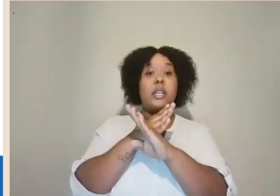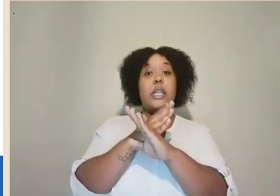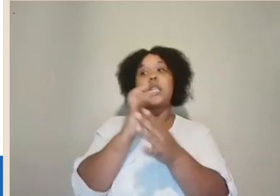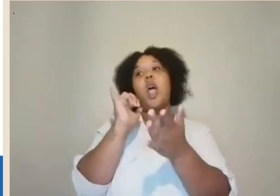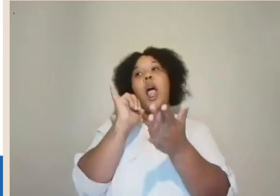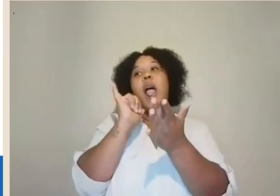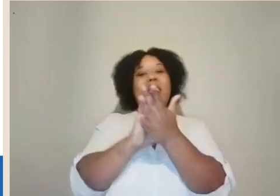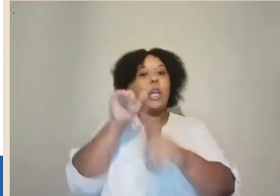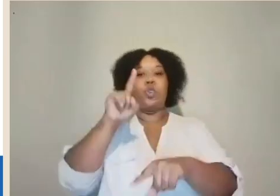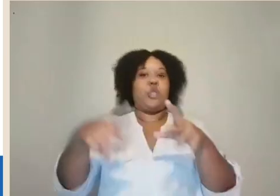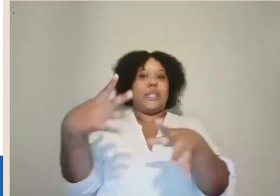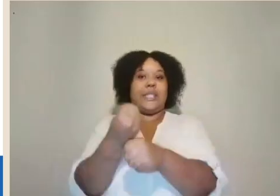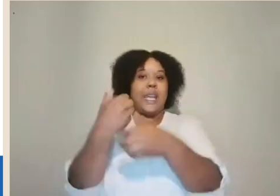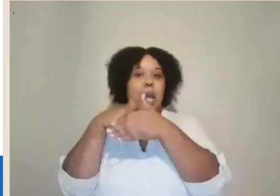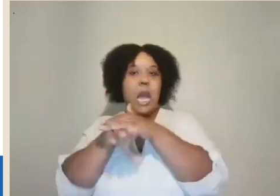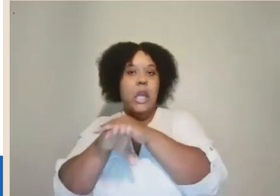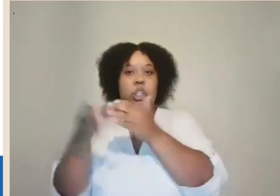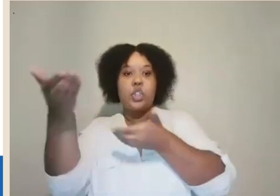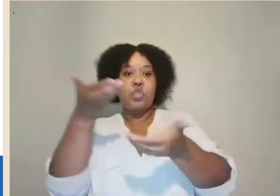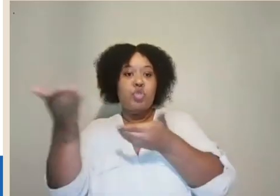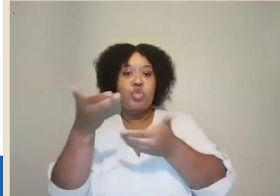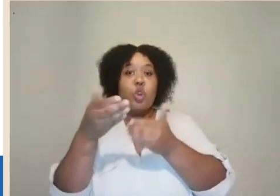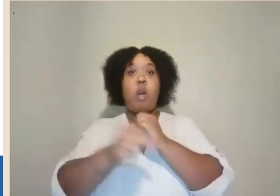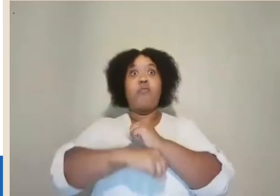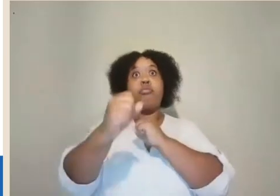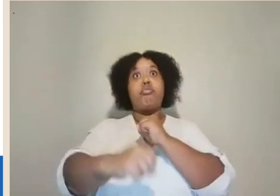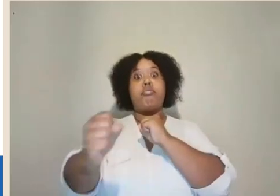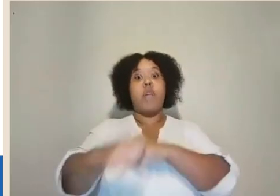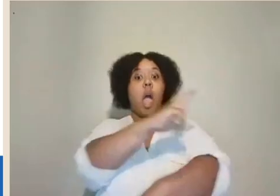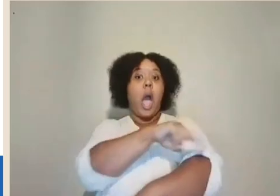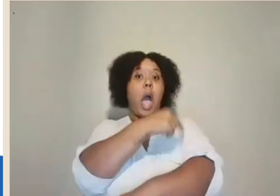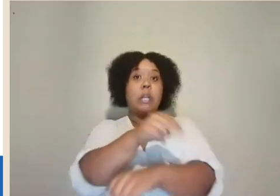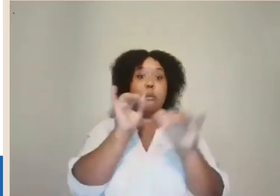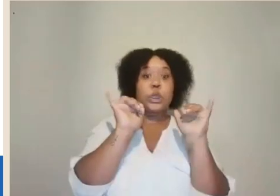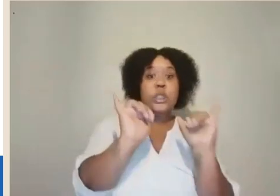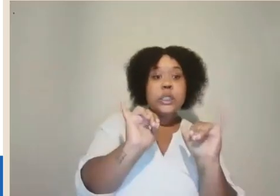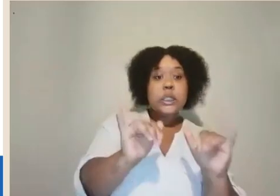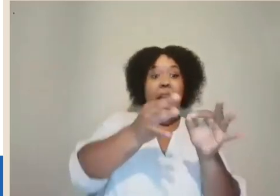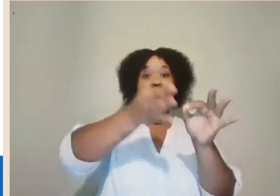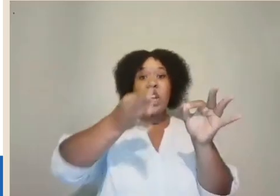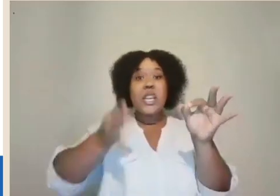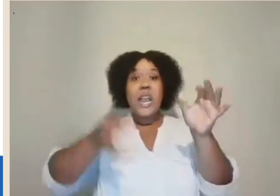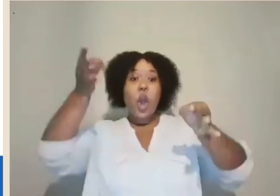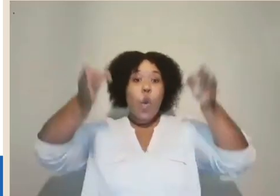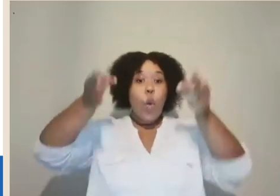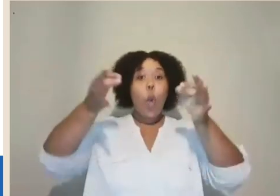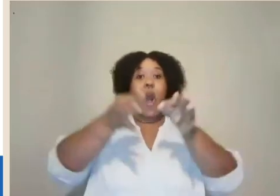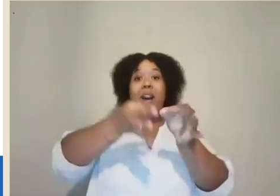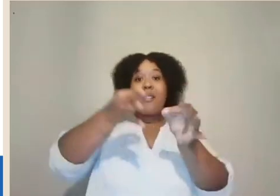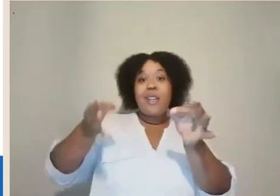to those services. Longer hospital stays, delayed court cases, delayed social service requests have all been